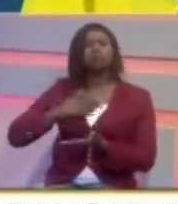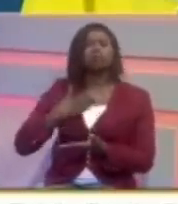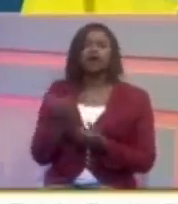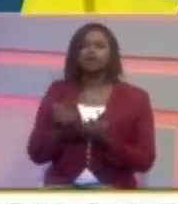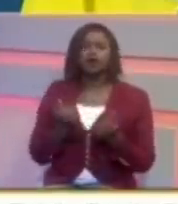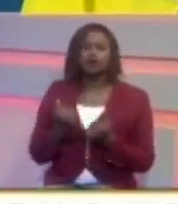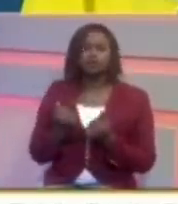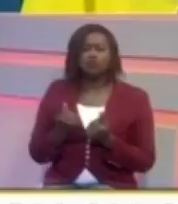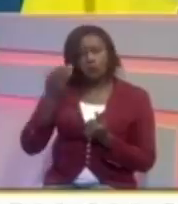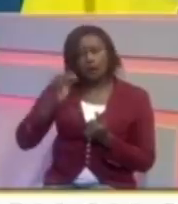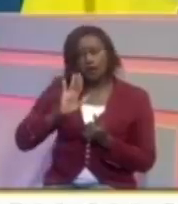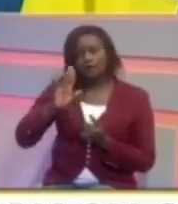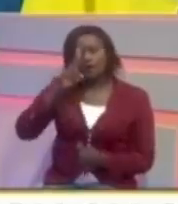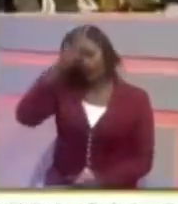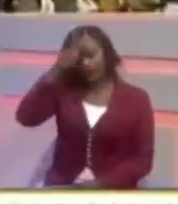because he's got